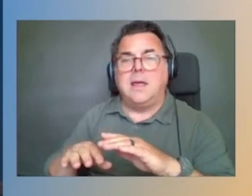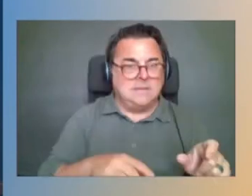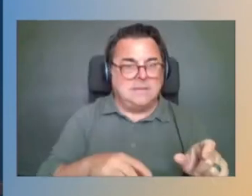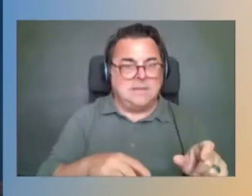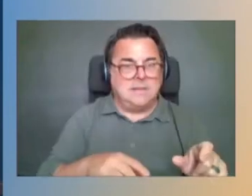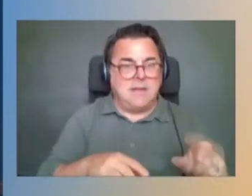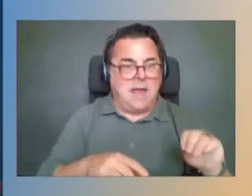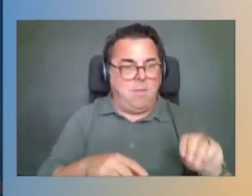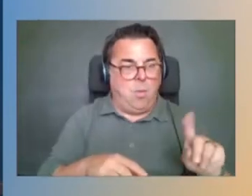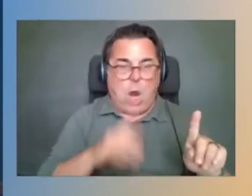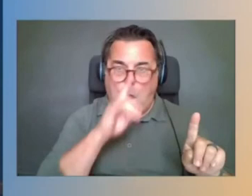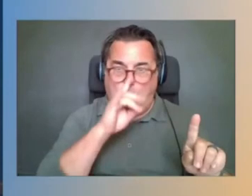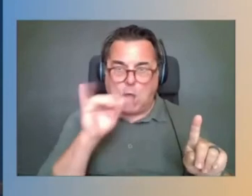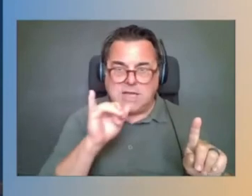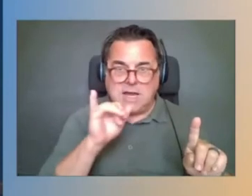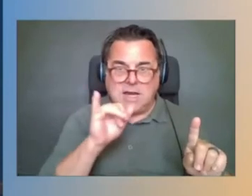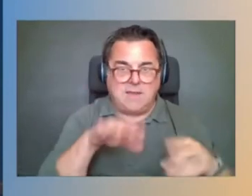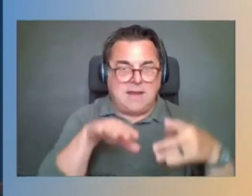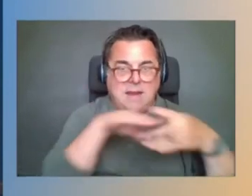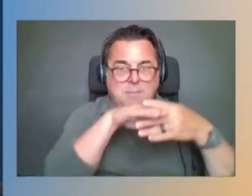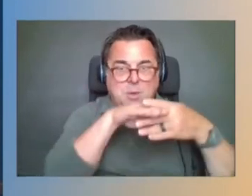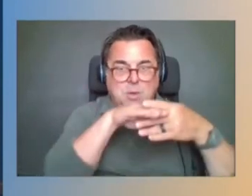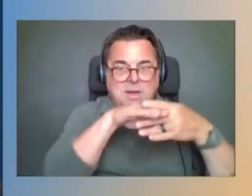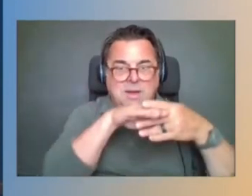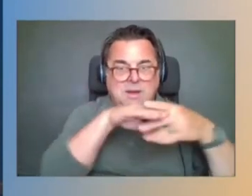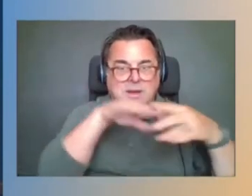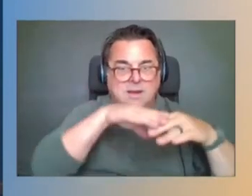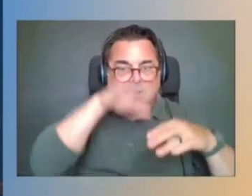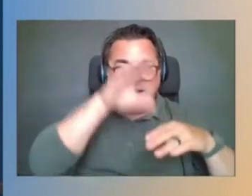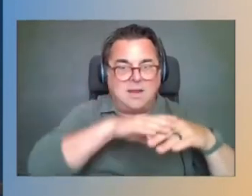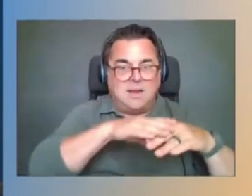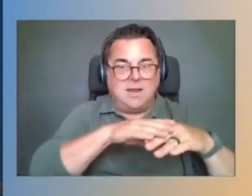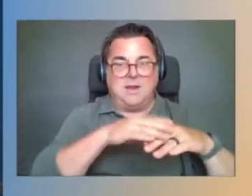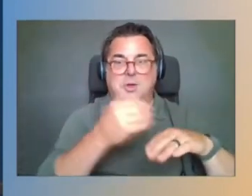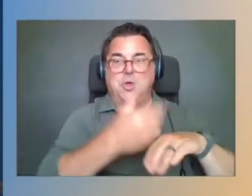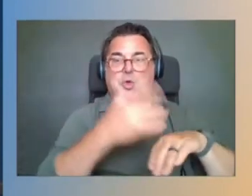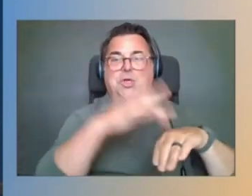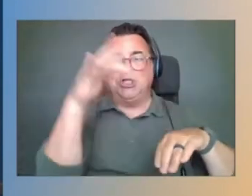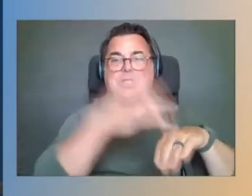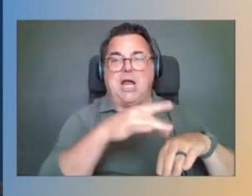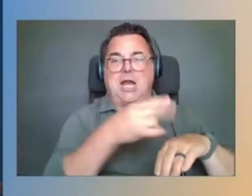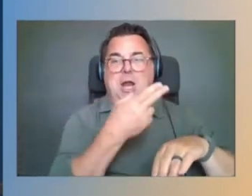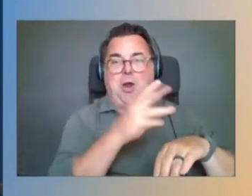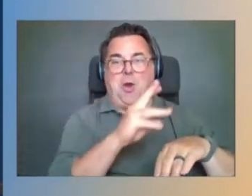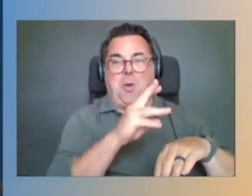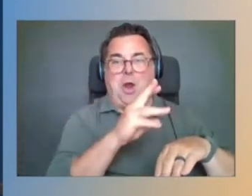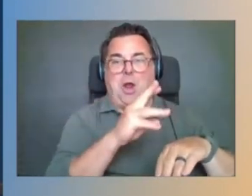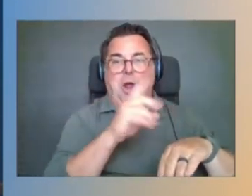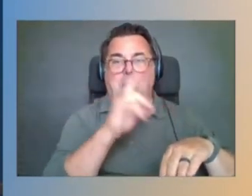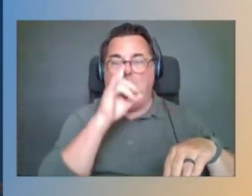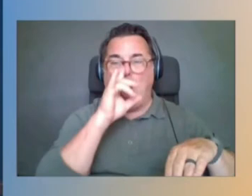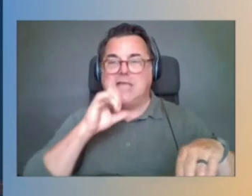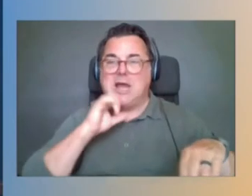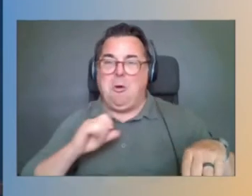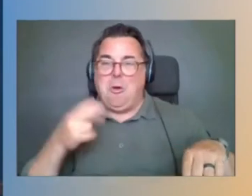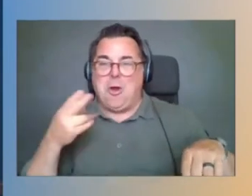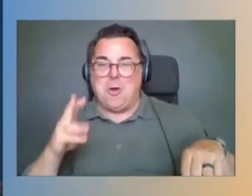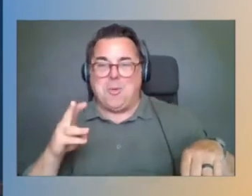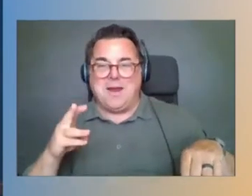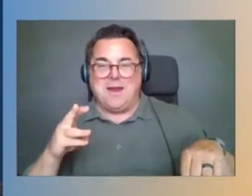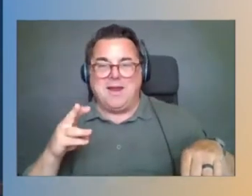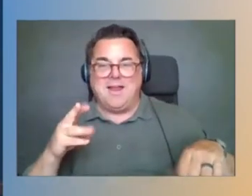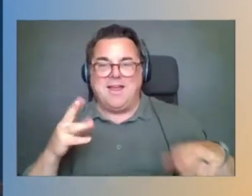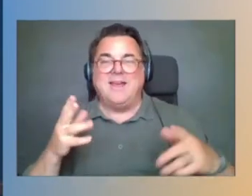but then there's something in between and says, okay, this brand shiny, literally shiny new hardware looks like this really old hardware from 2006.